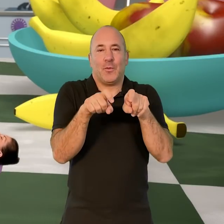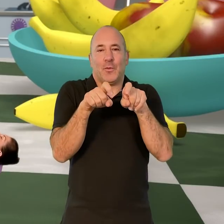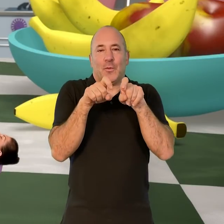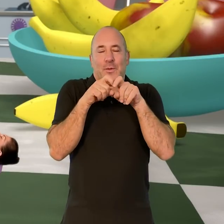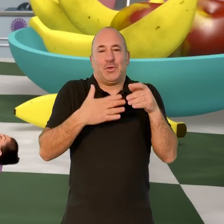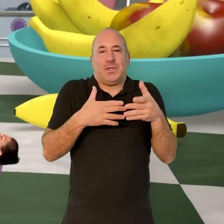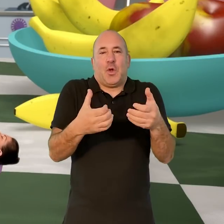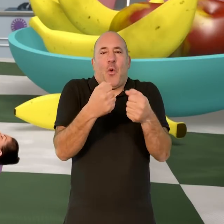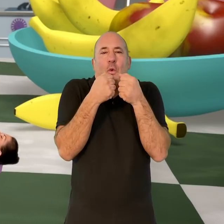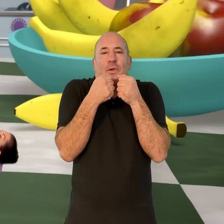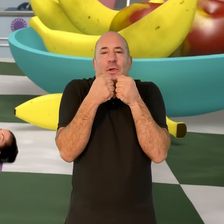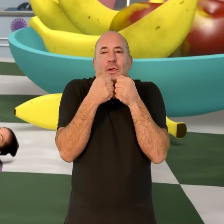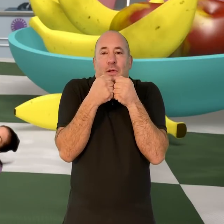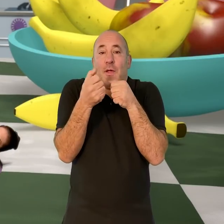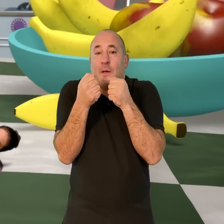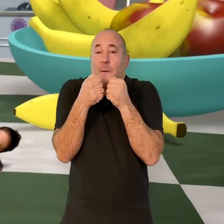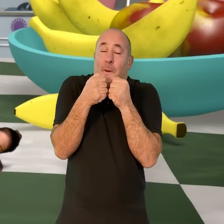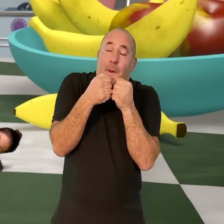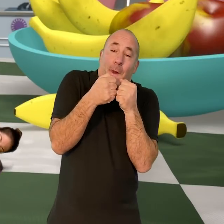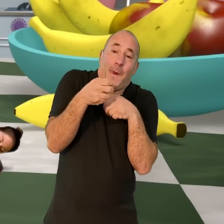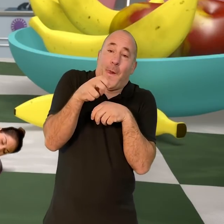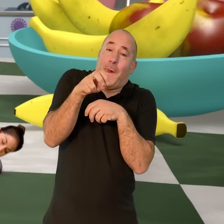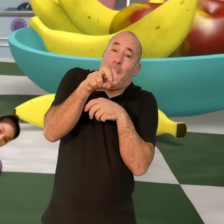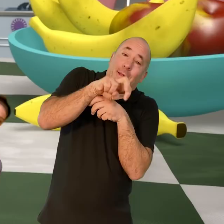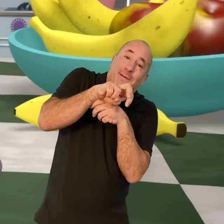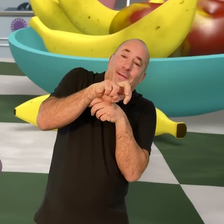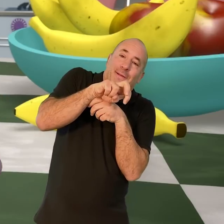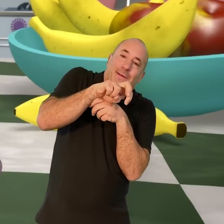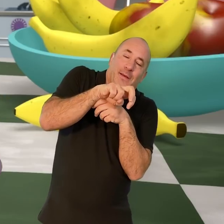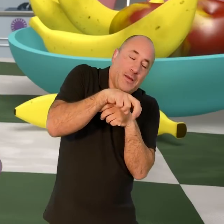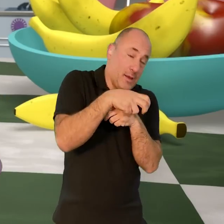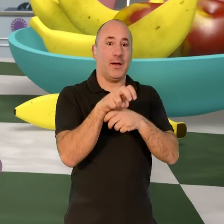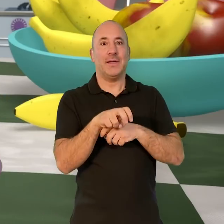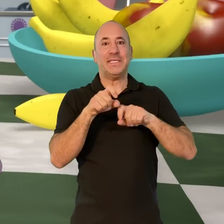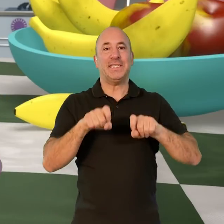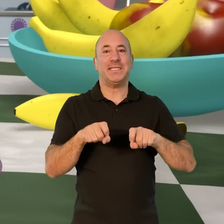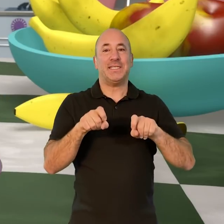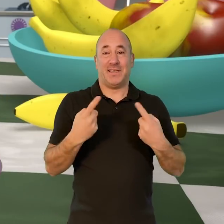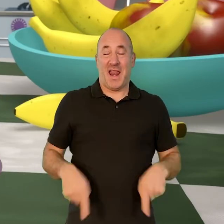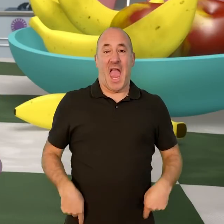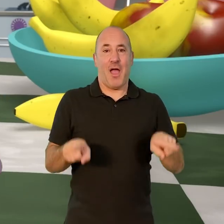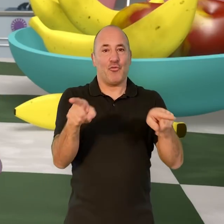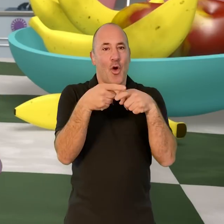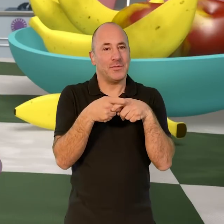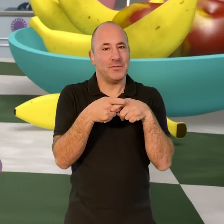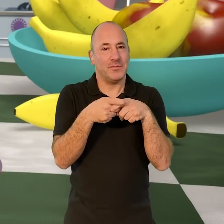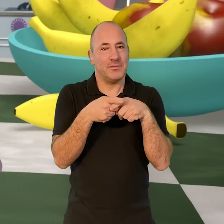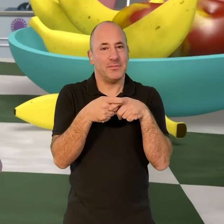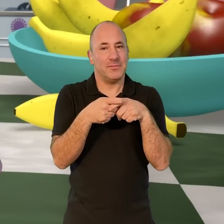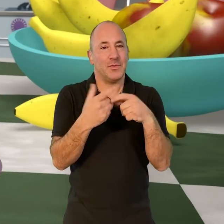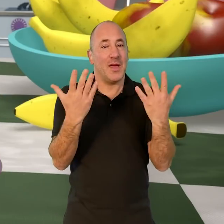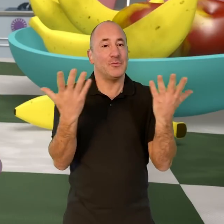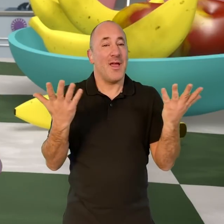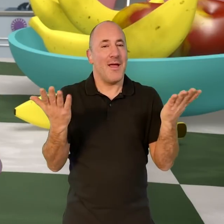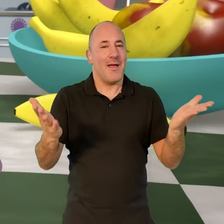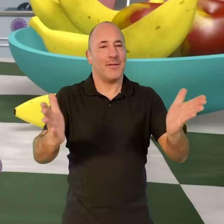chest and roll over onto your side, coming up to sit with your legs crossed and